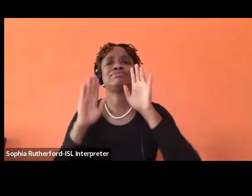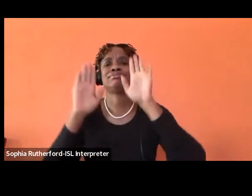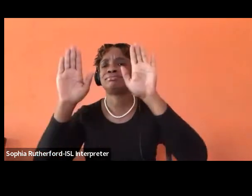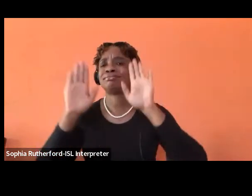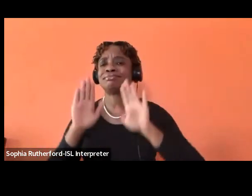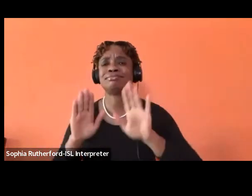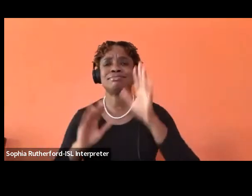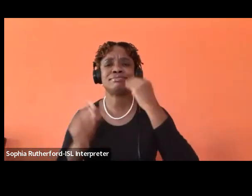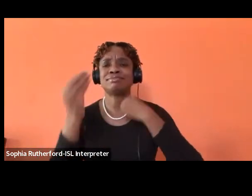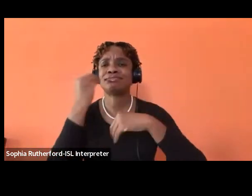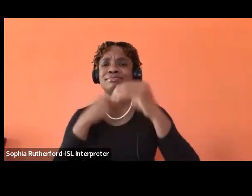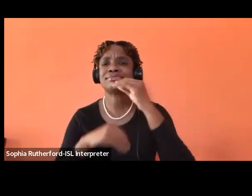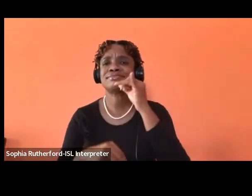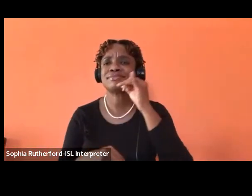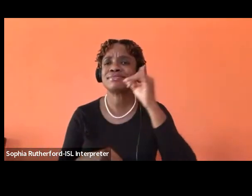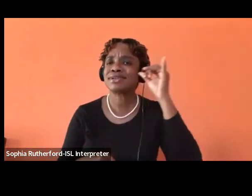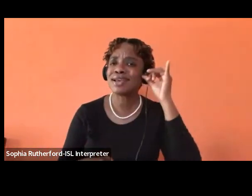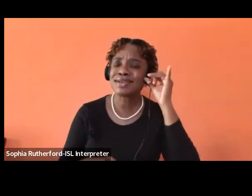today, and